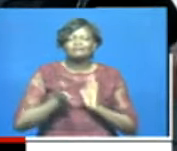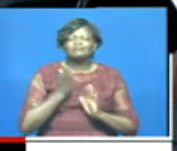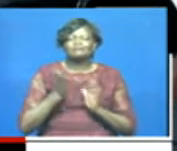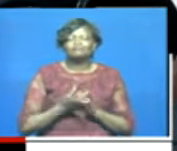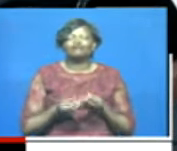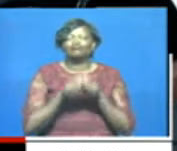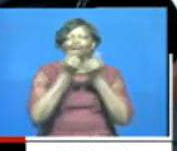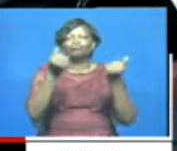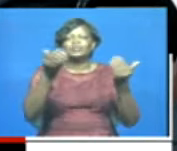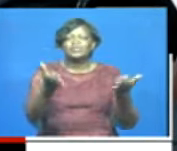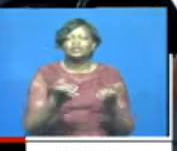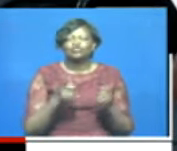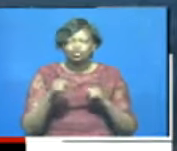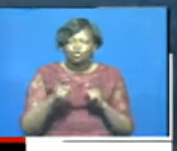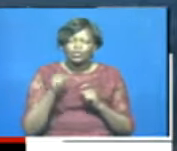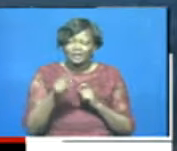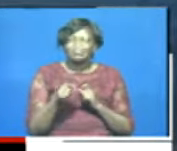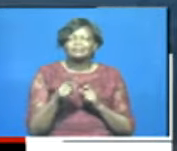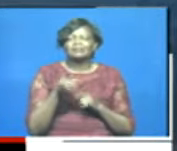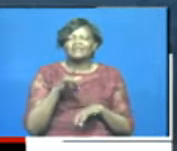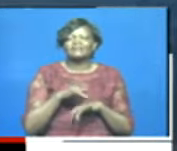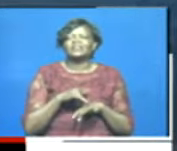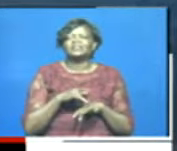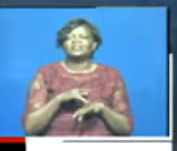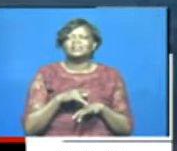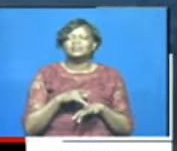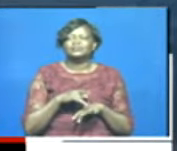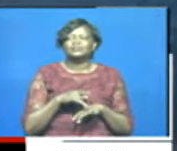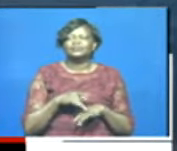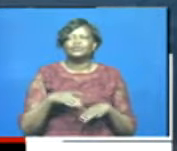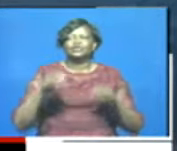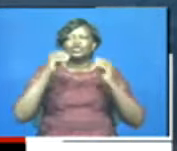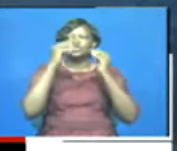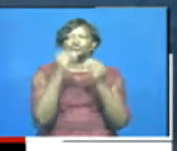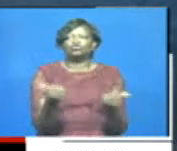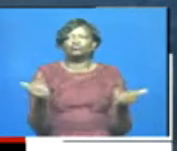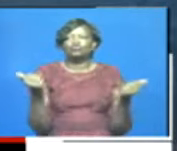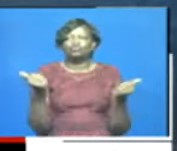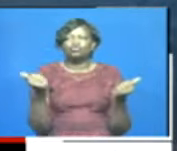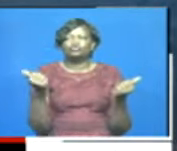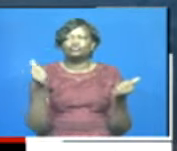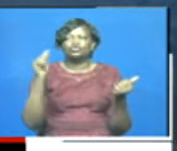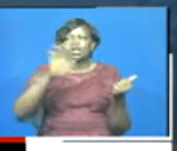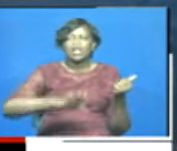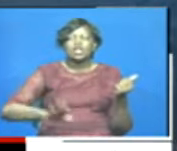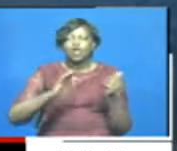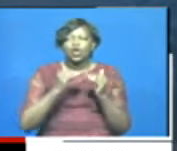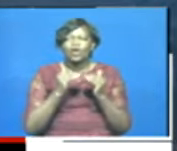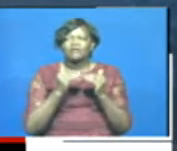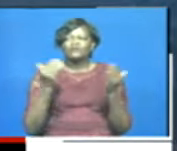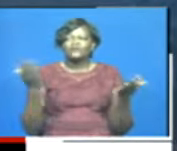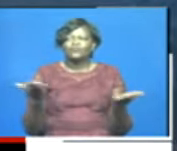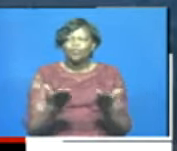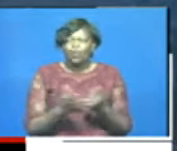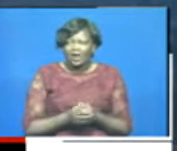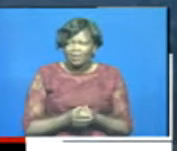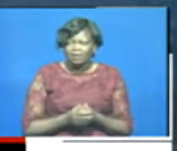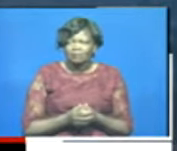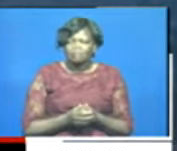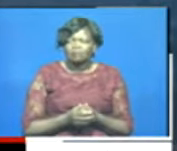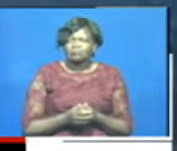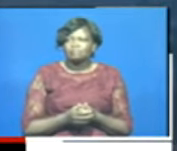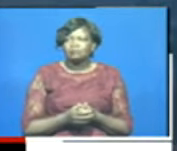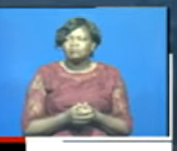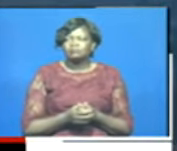to mitigate these adverse effects. The solution is at the local level, where the tires touch the ground. In